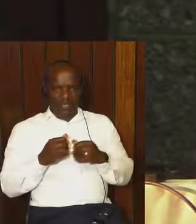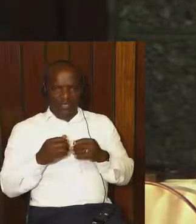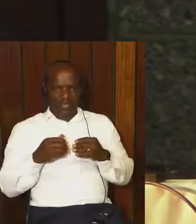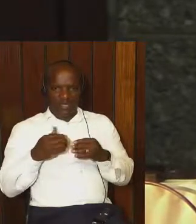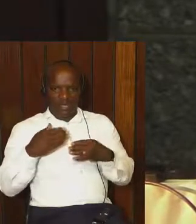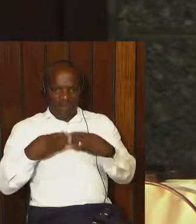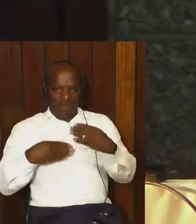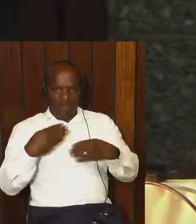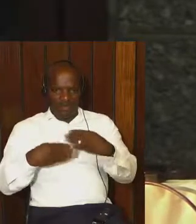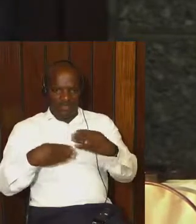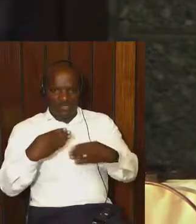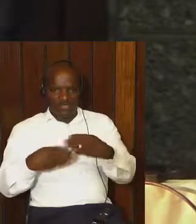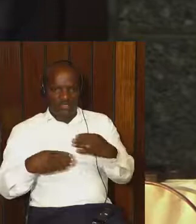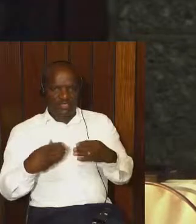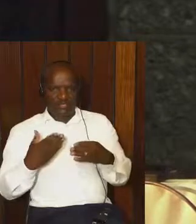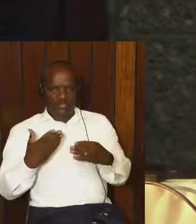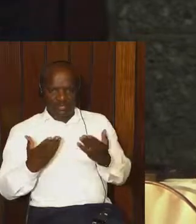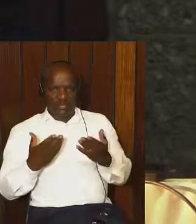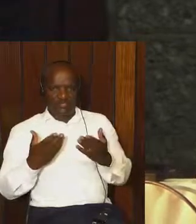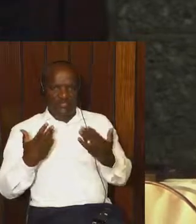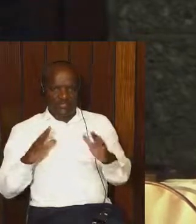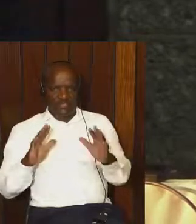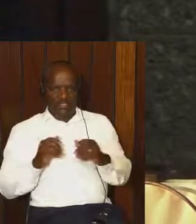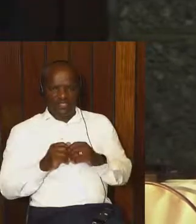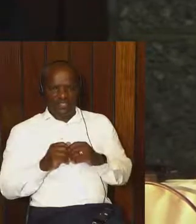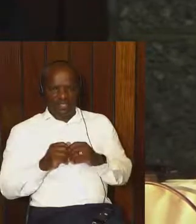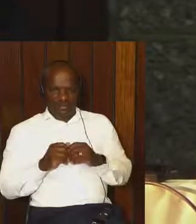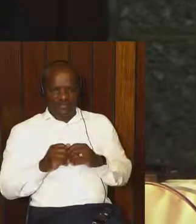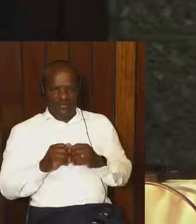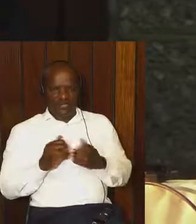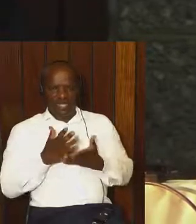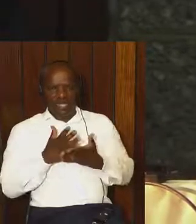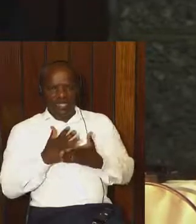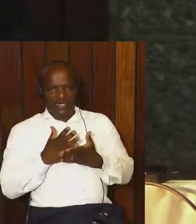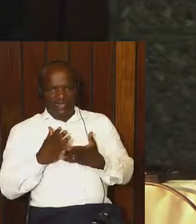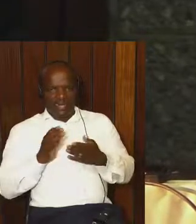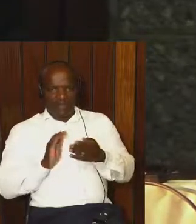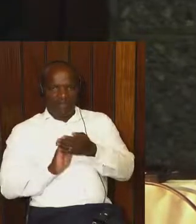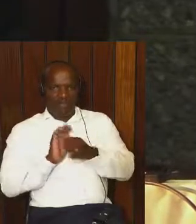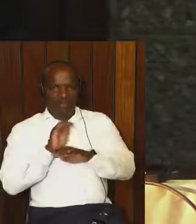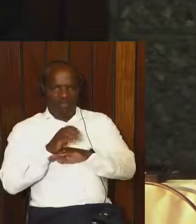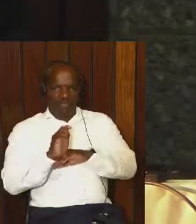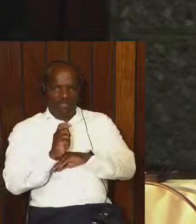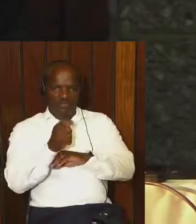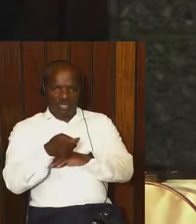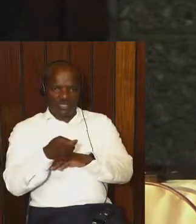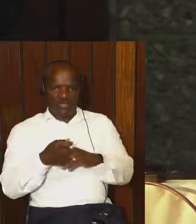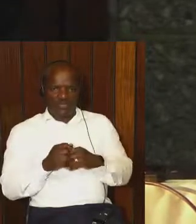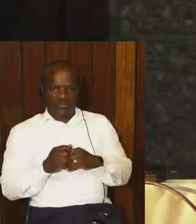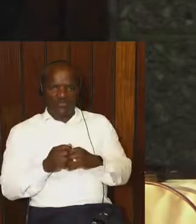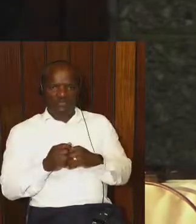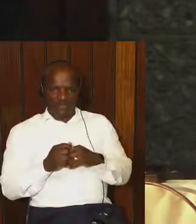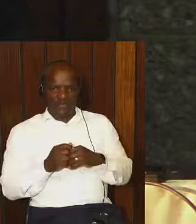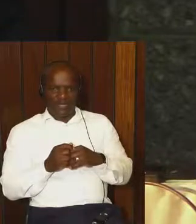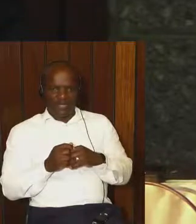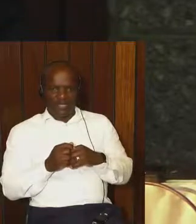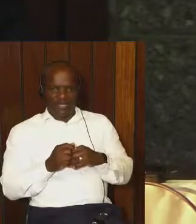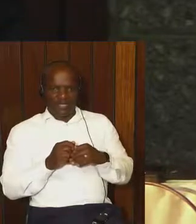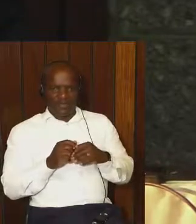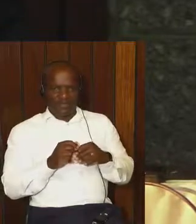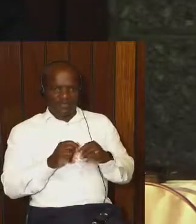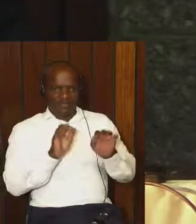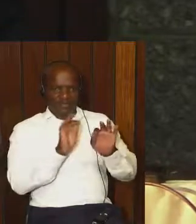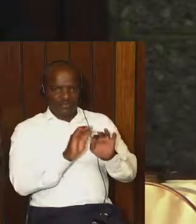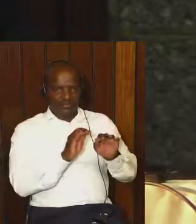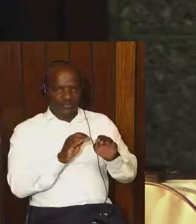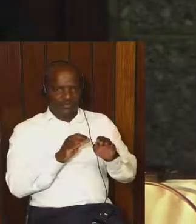just say the DDG will talk about some of the overruns, but Chair, in terms of Treasury, they have given us an